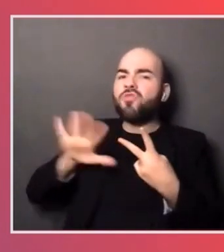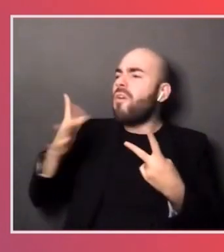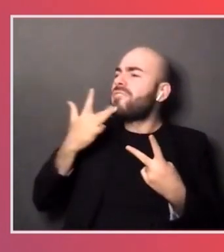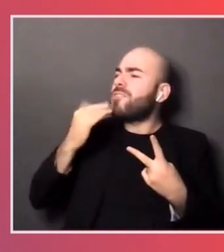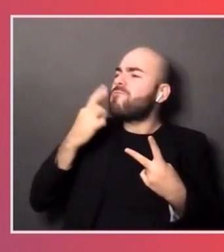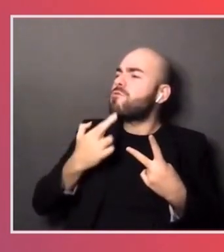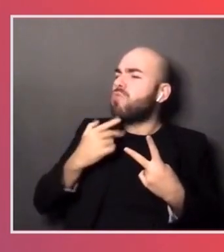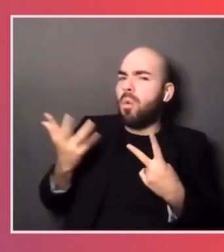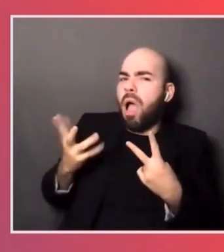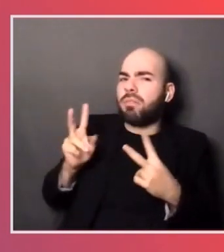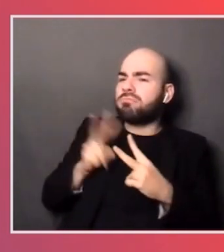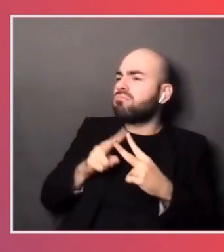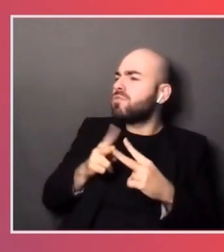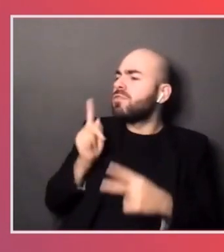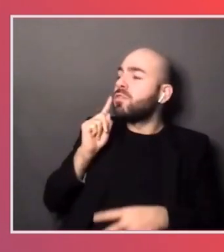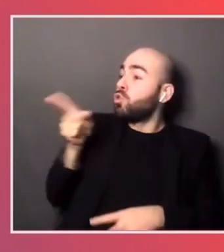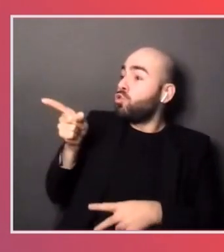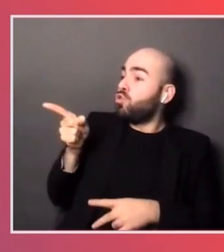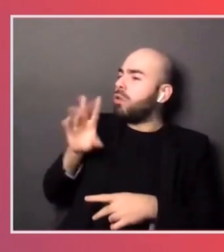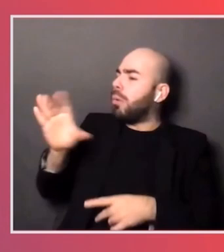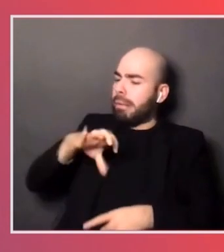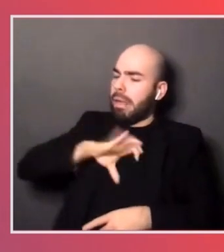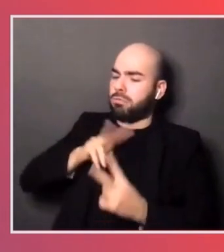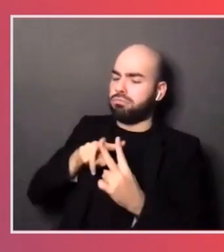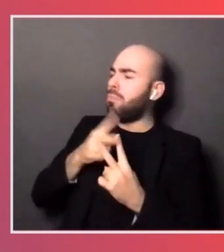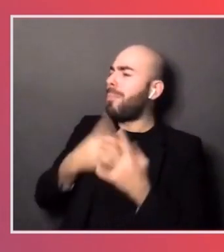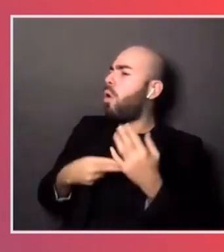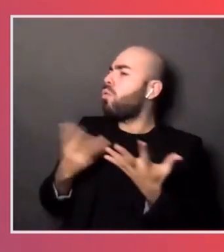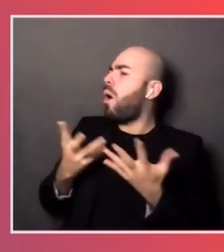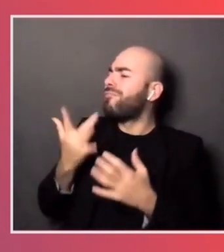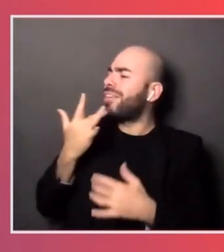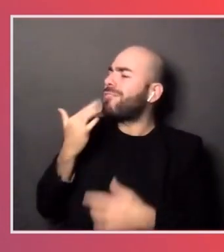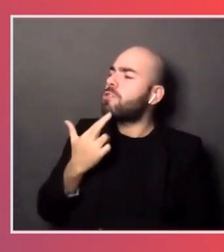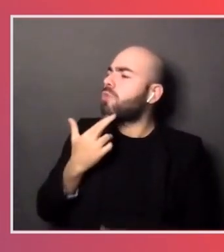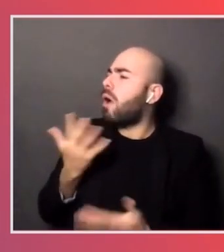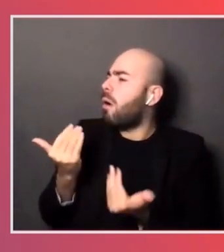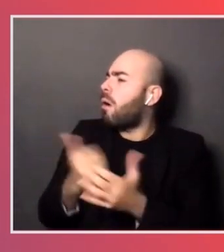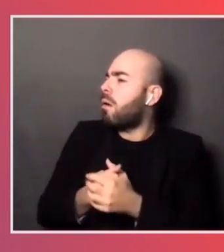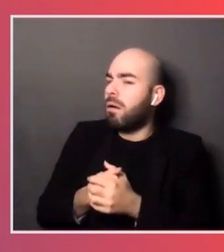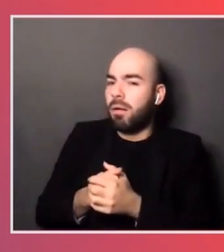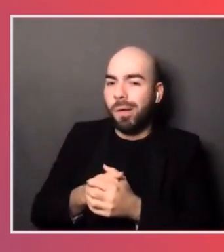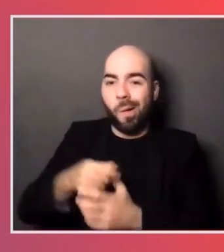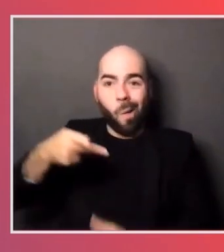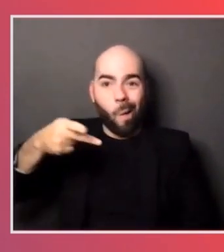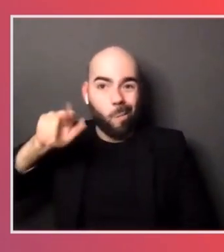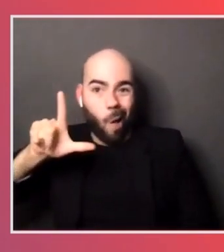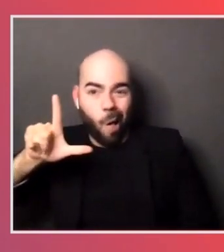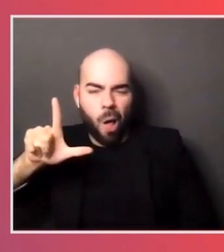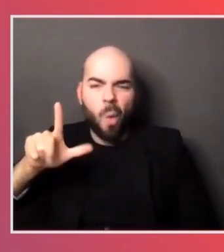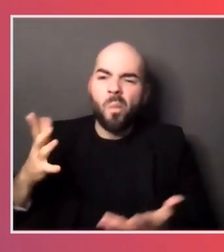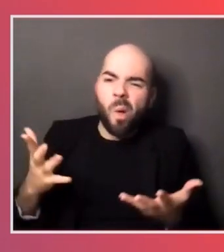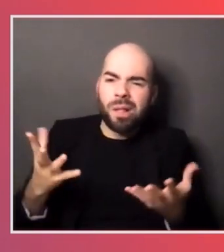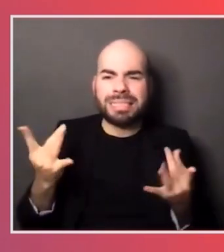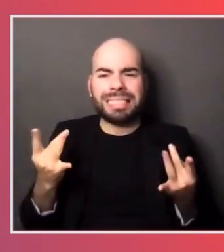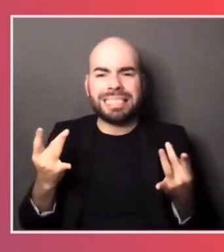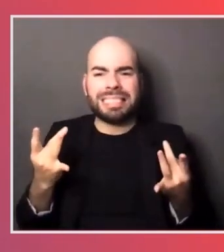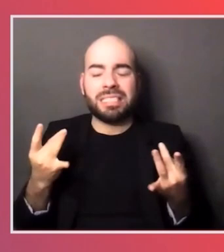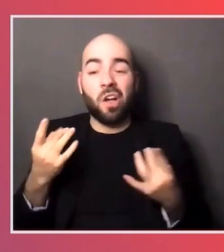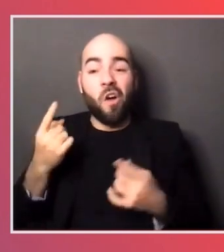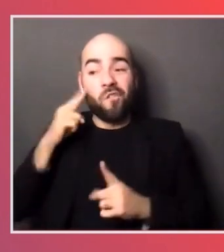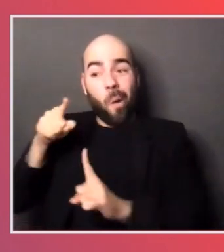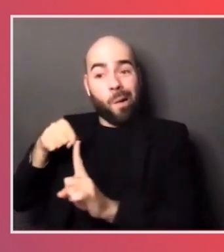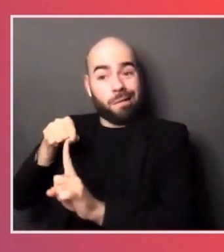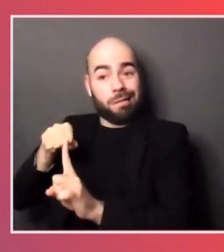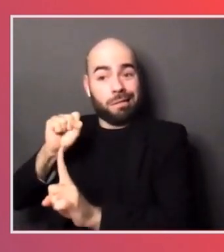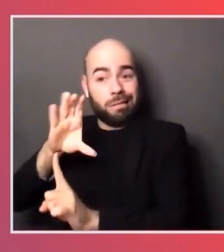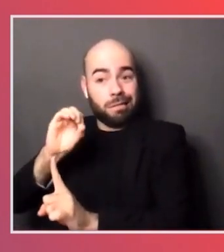this is a tricky one. Well, I would say for Scott Lang, he loves ants. He's familiar with ants, and an